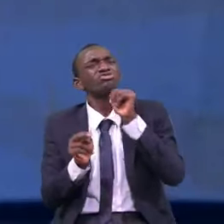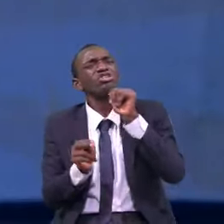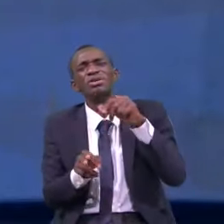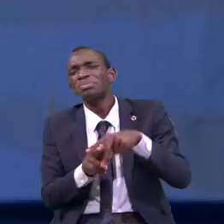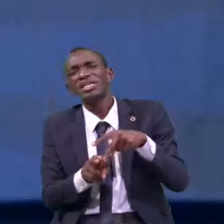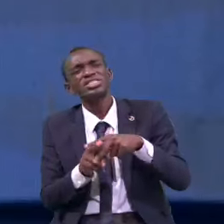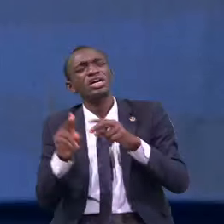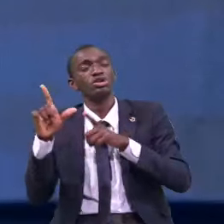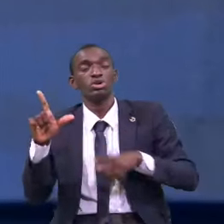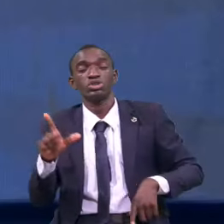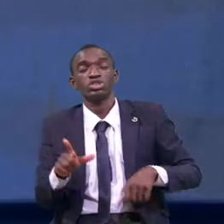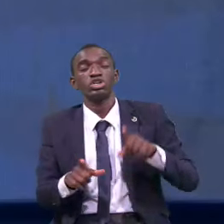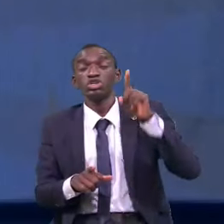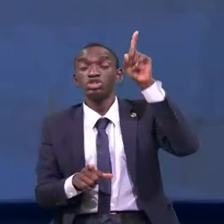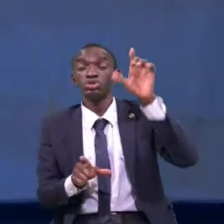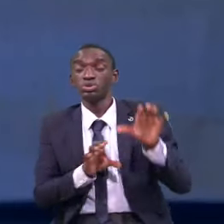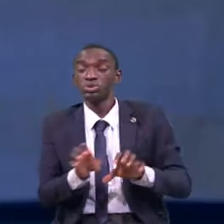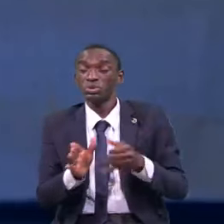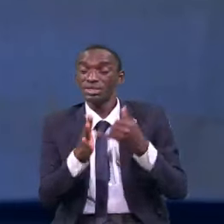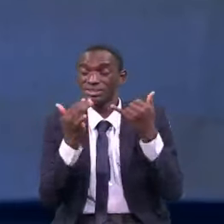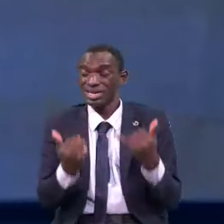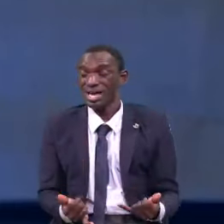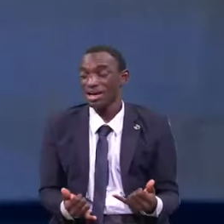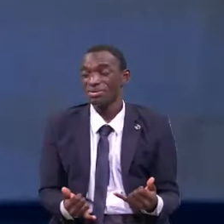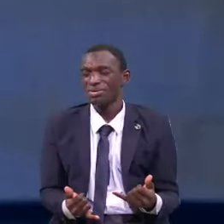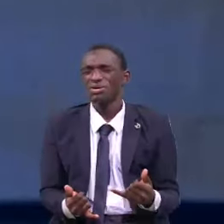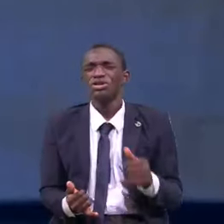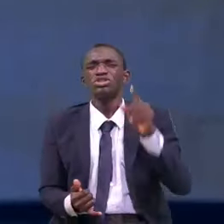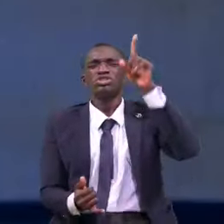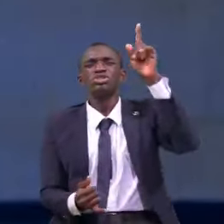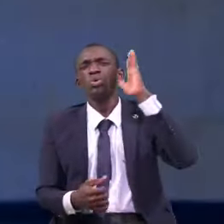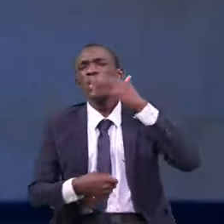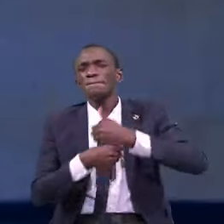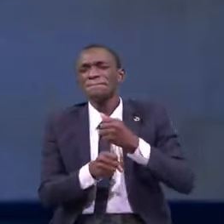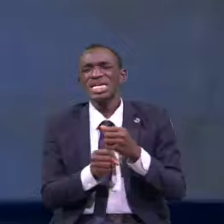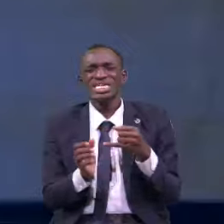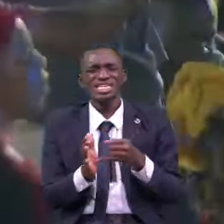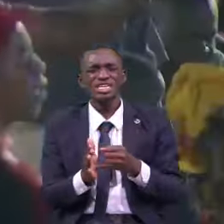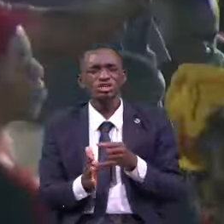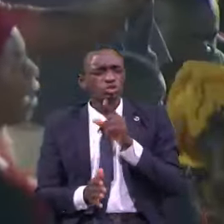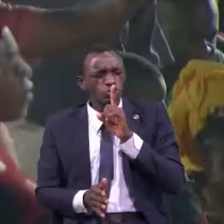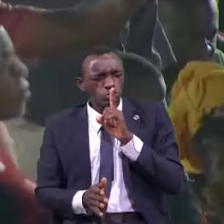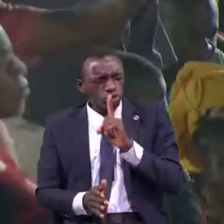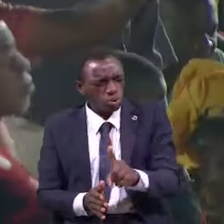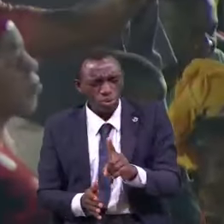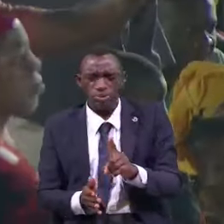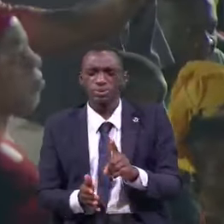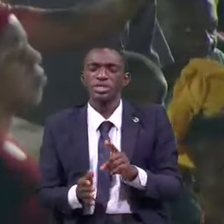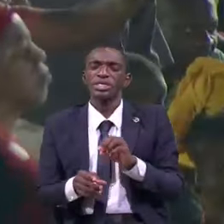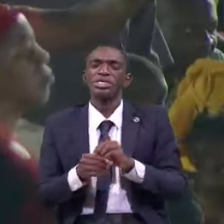We know you do it now. You make it evident in every life.